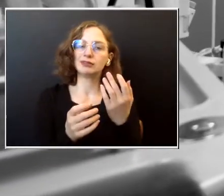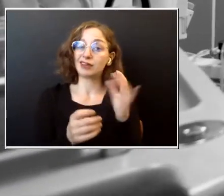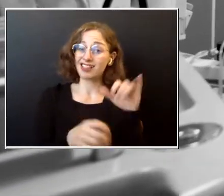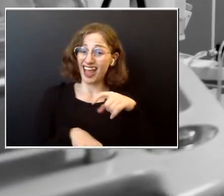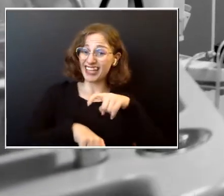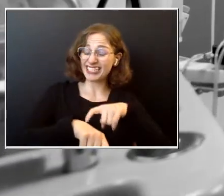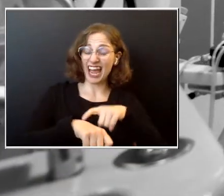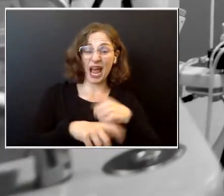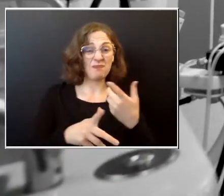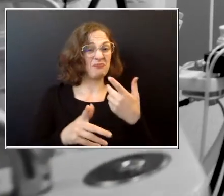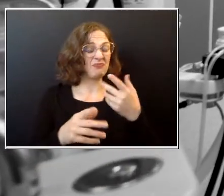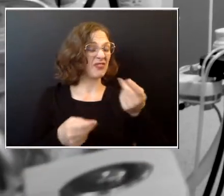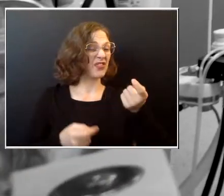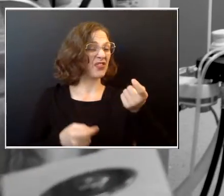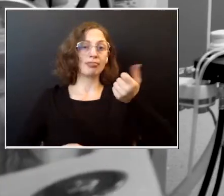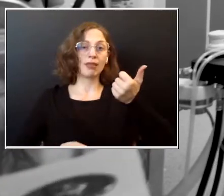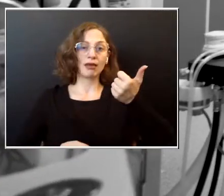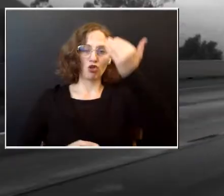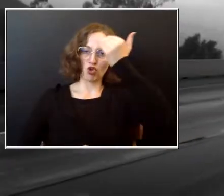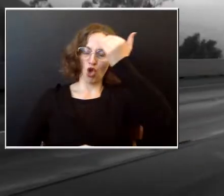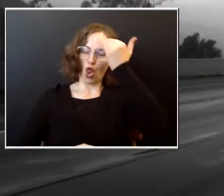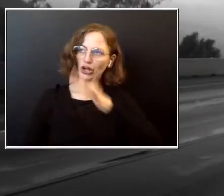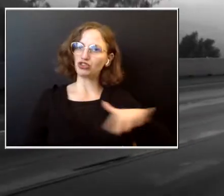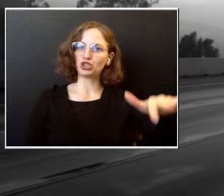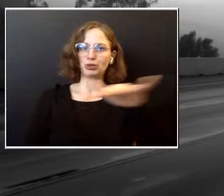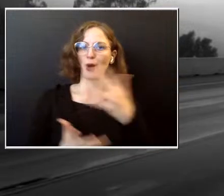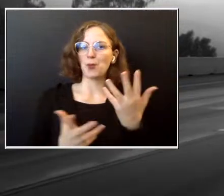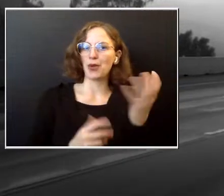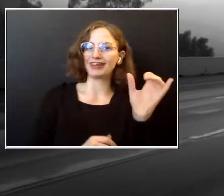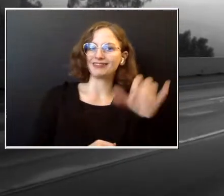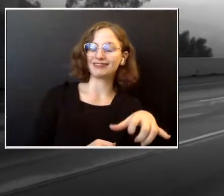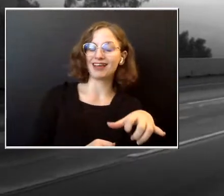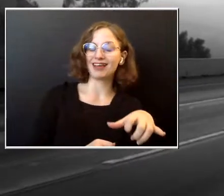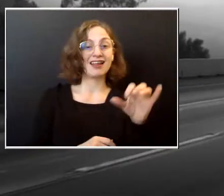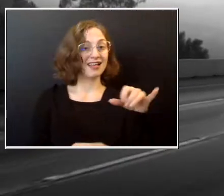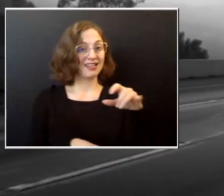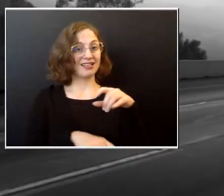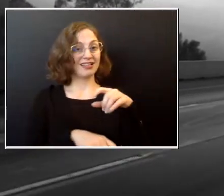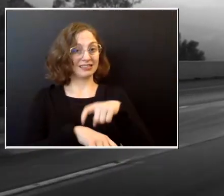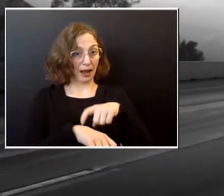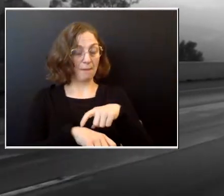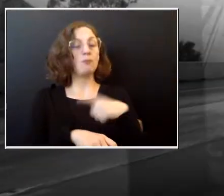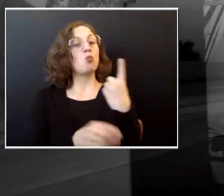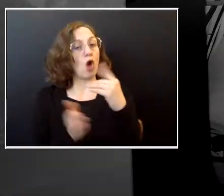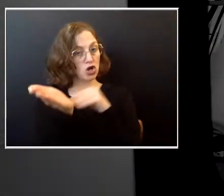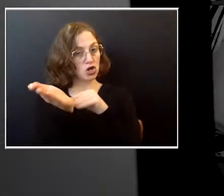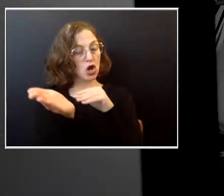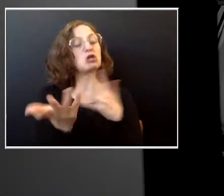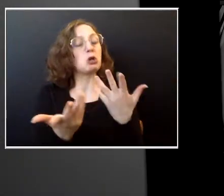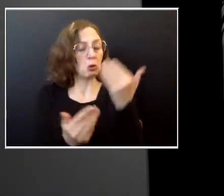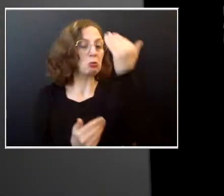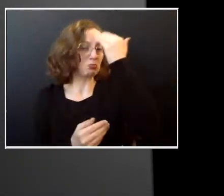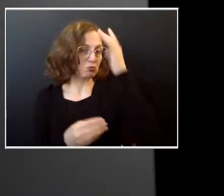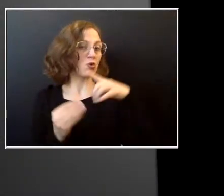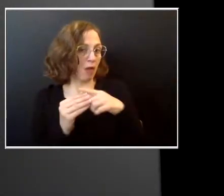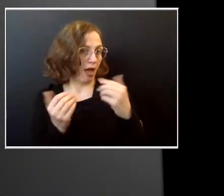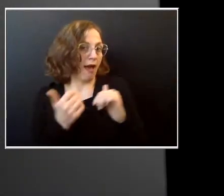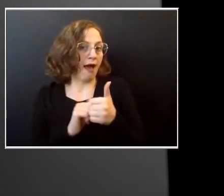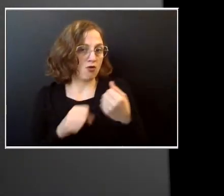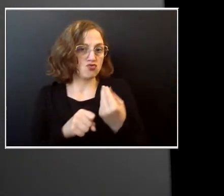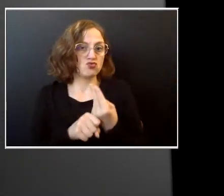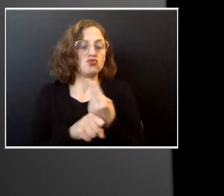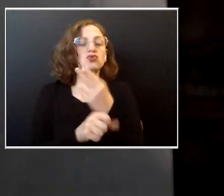success treating Moya patients with surgery, so Nerissa's family headed out west. Unfortunately, the damage was